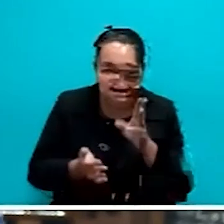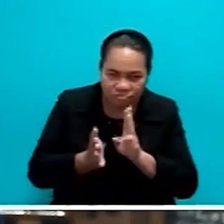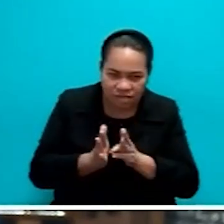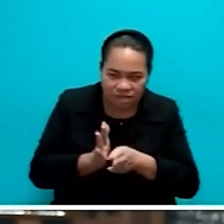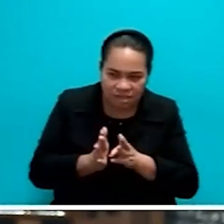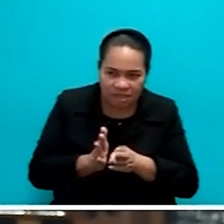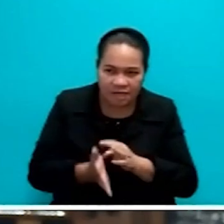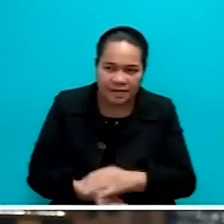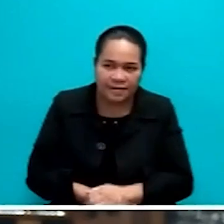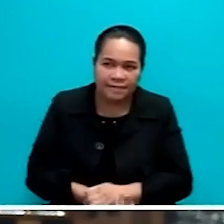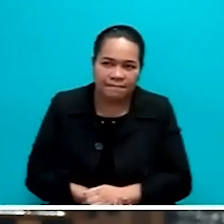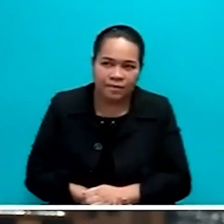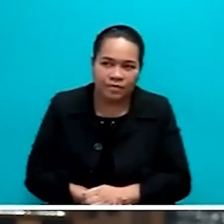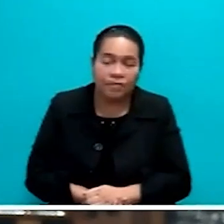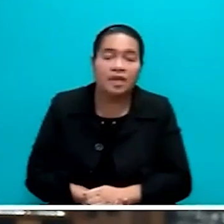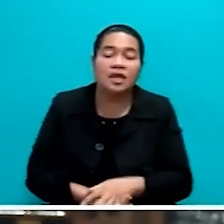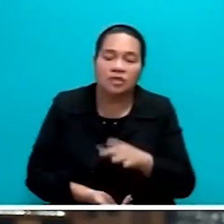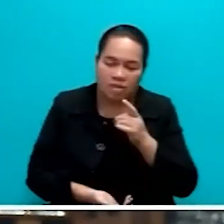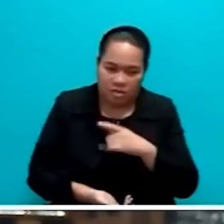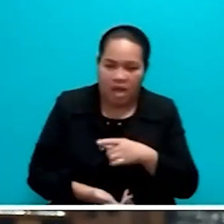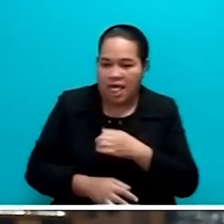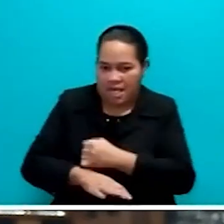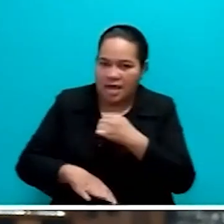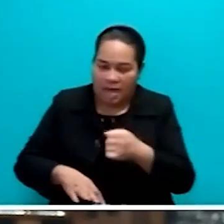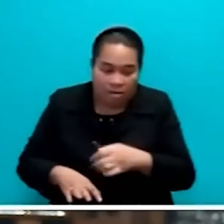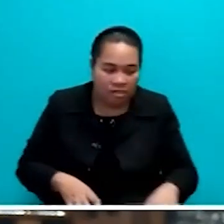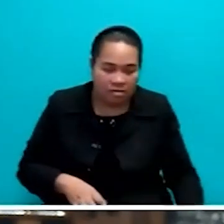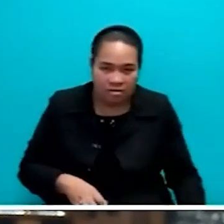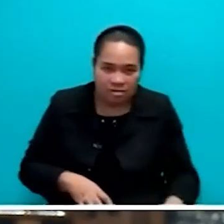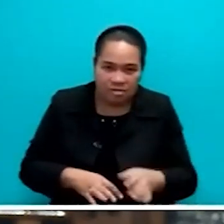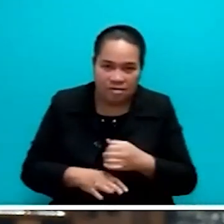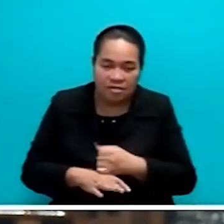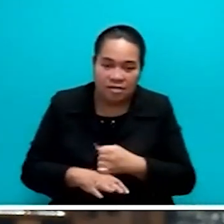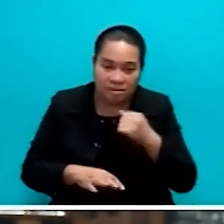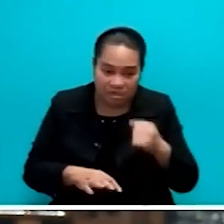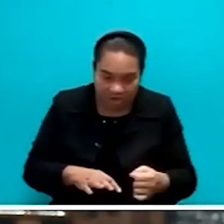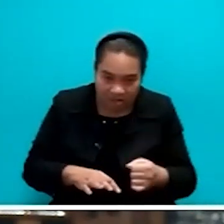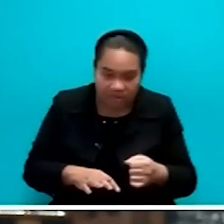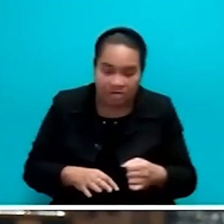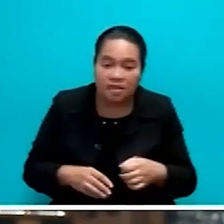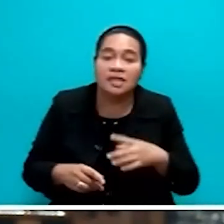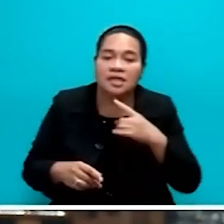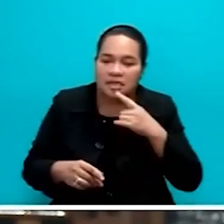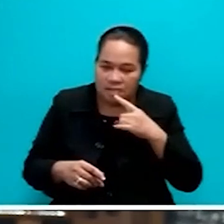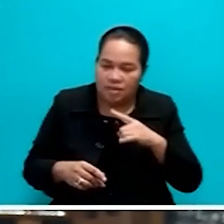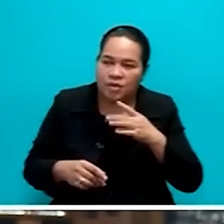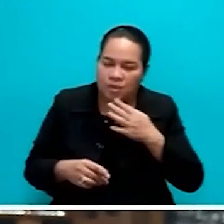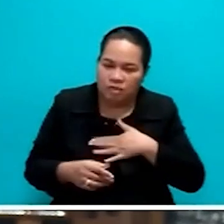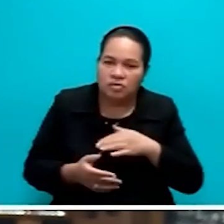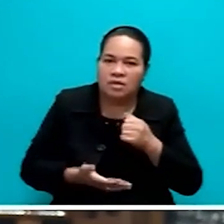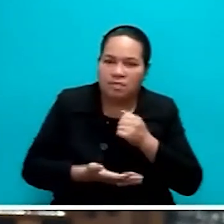Therefore, our government's effort to cushion the impact of inflation is through budgetary measures to support the most vulnerable